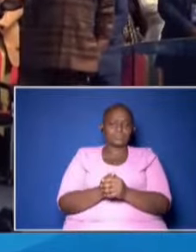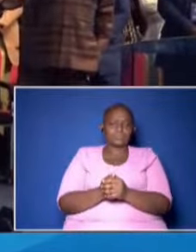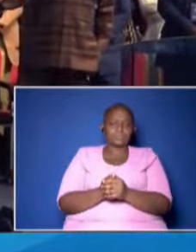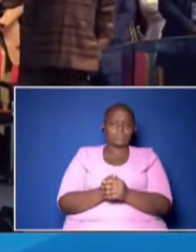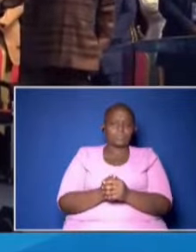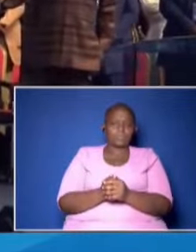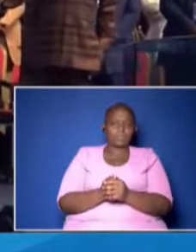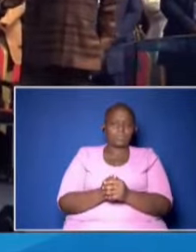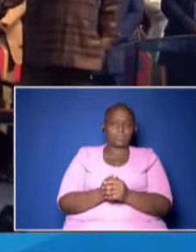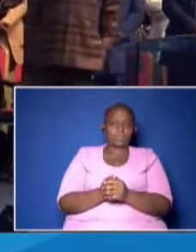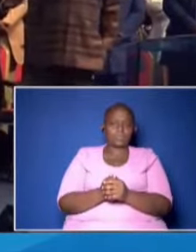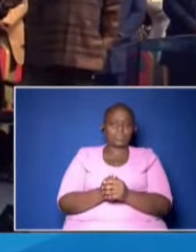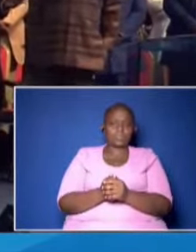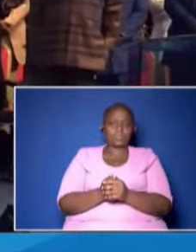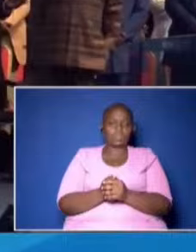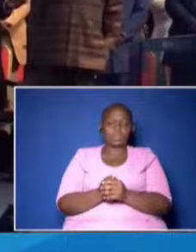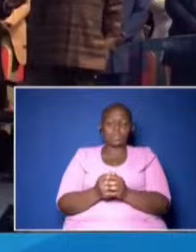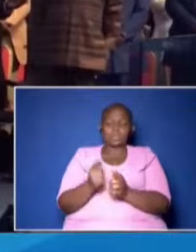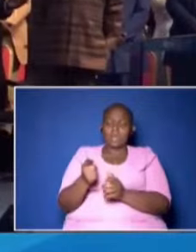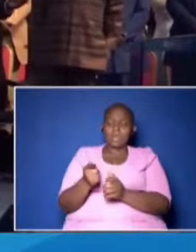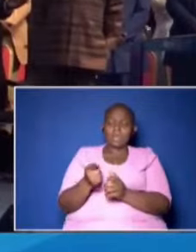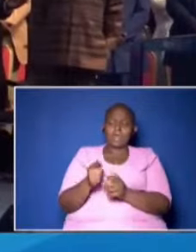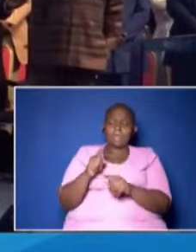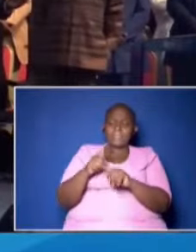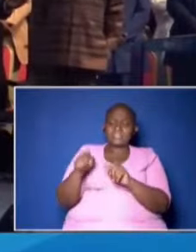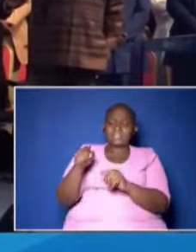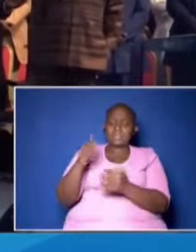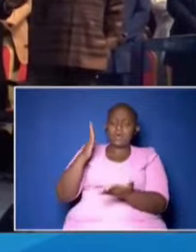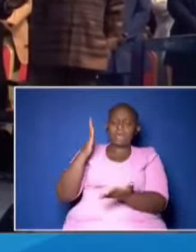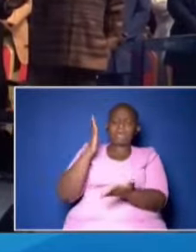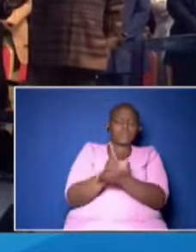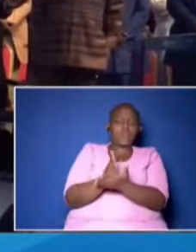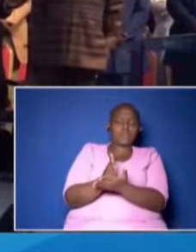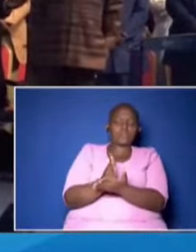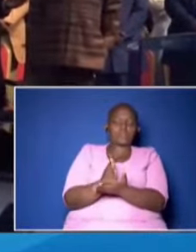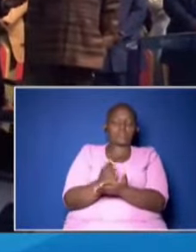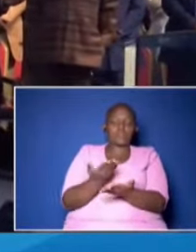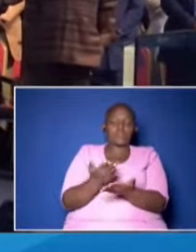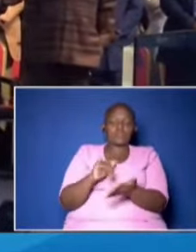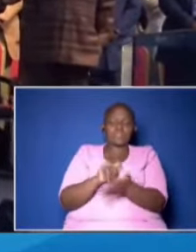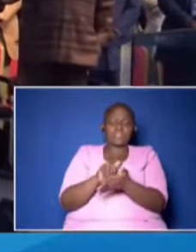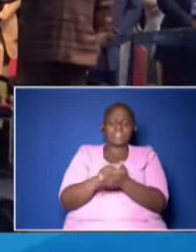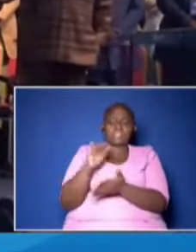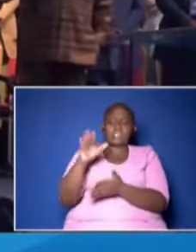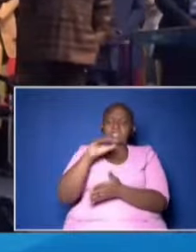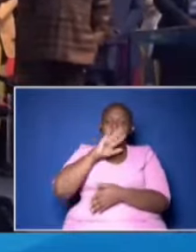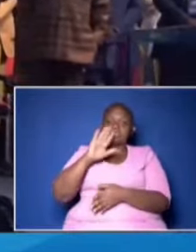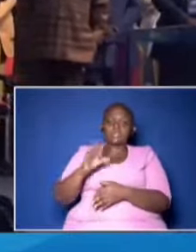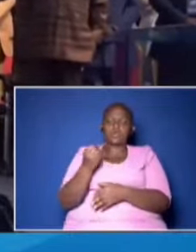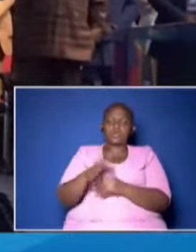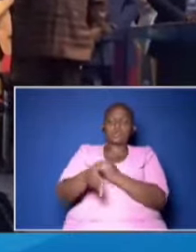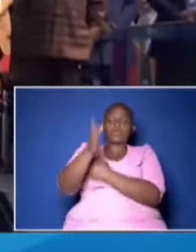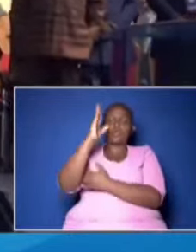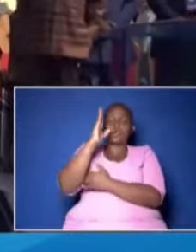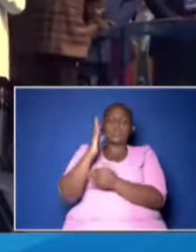flesh and was proven to be the Son of God by his resurrection from the